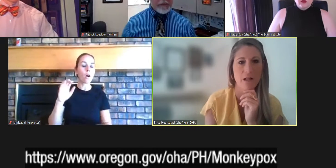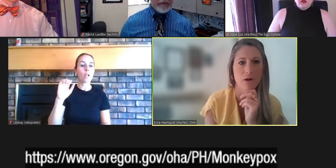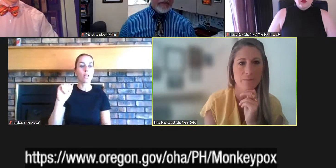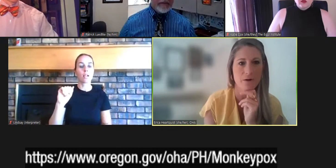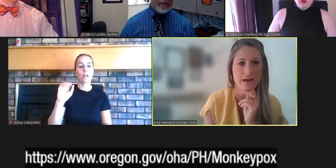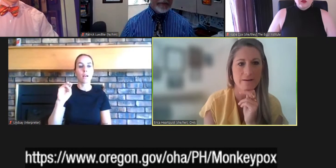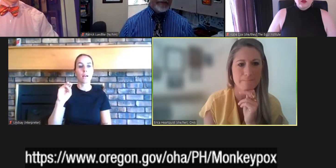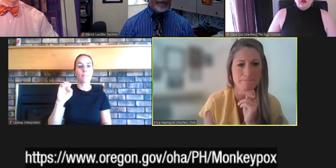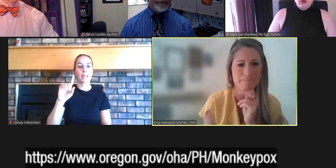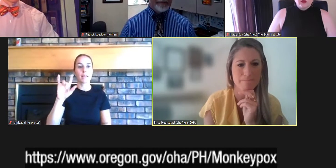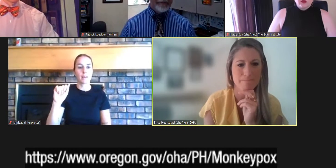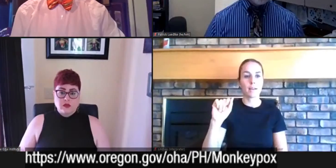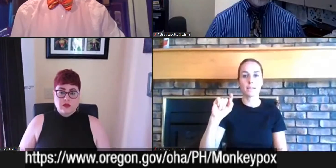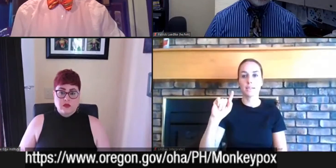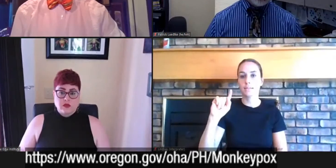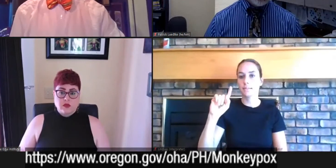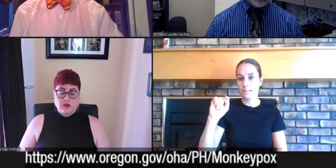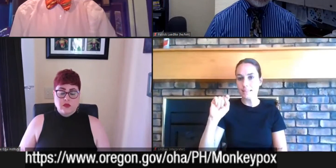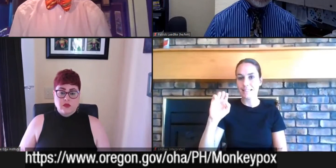had a follow-up, go ahead.